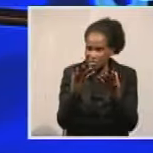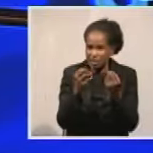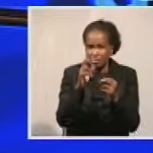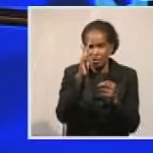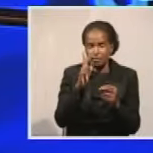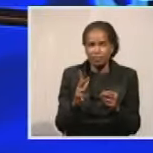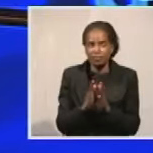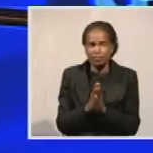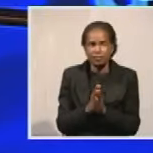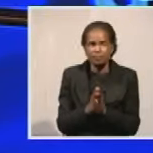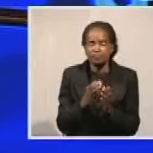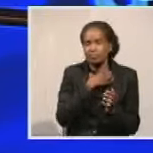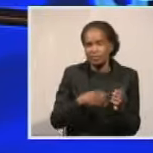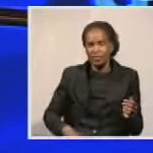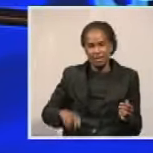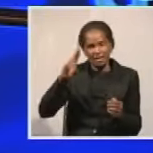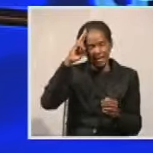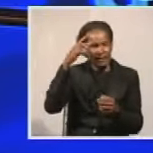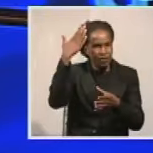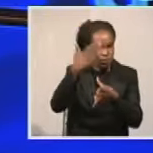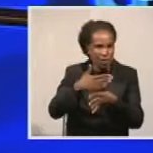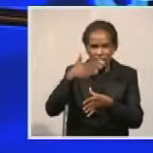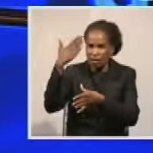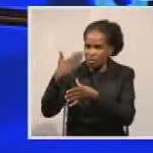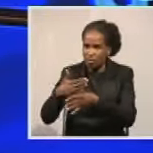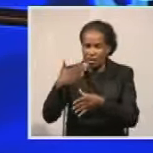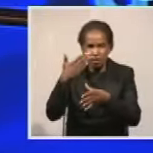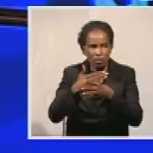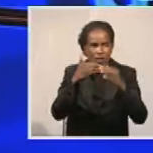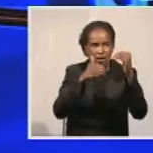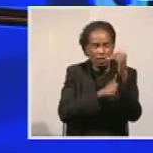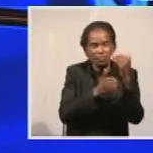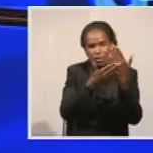the institutions that we currently have in the country.